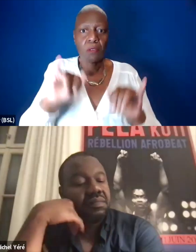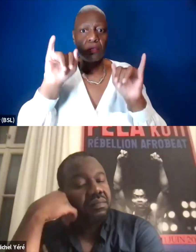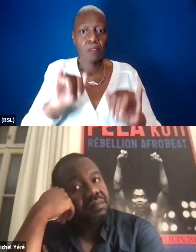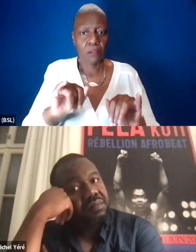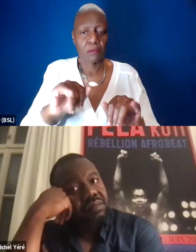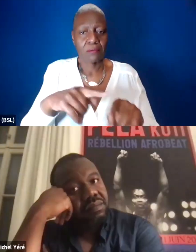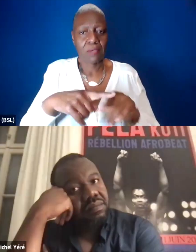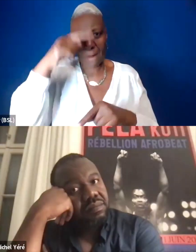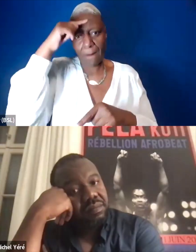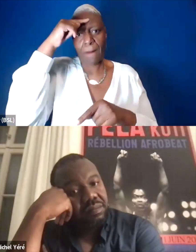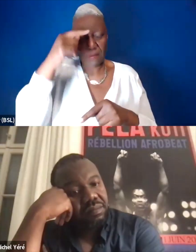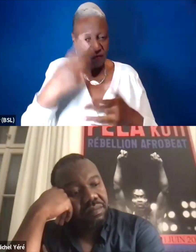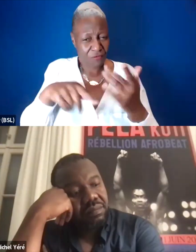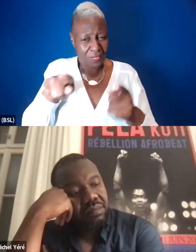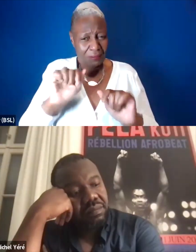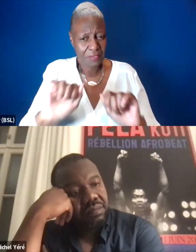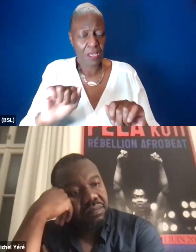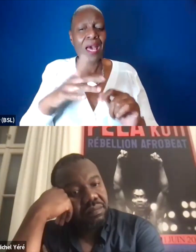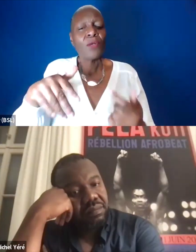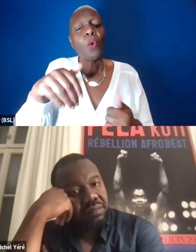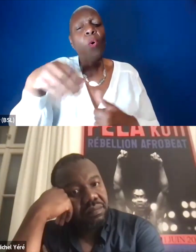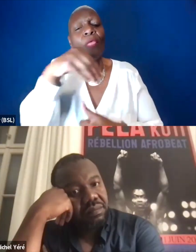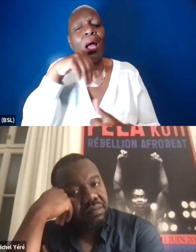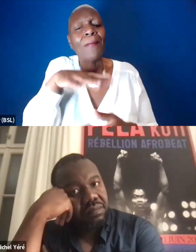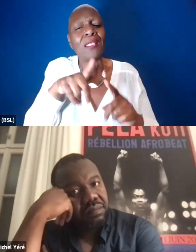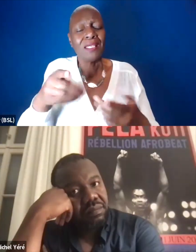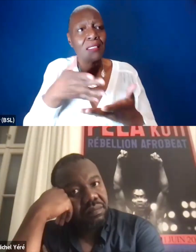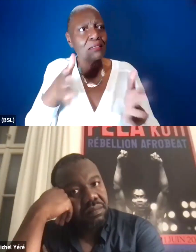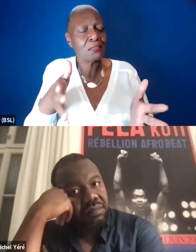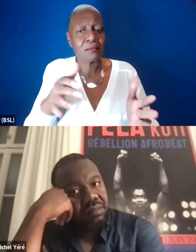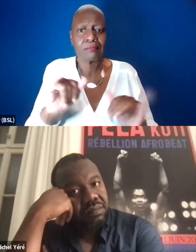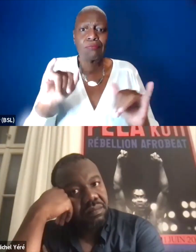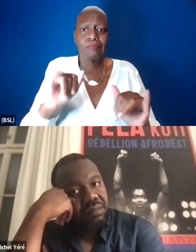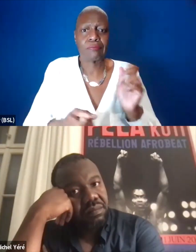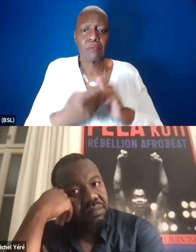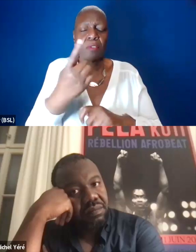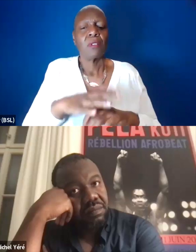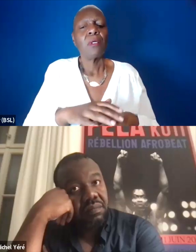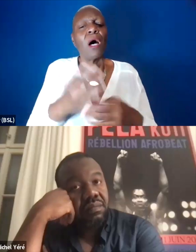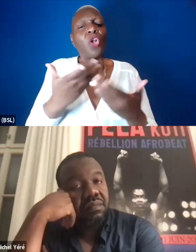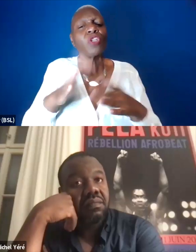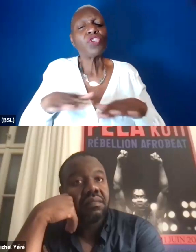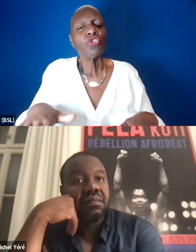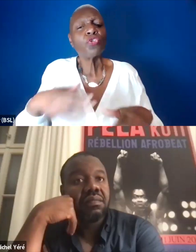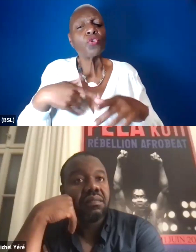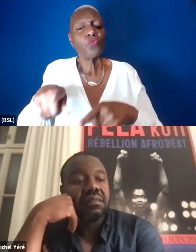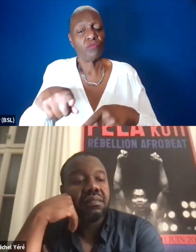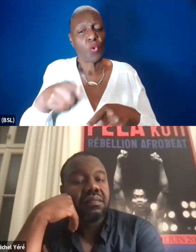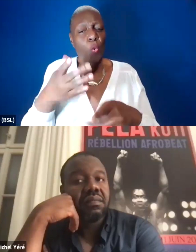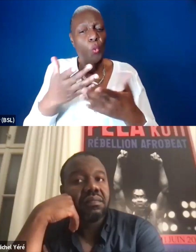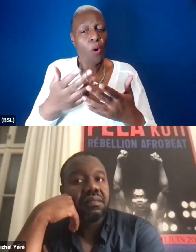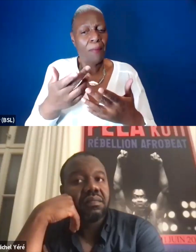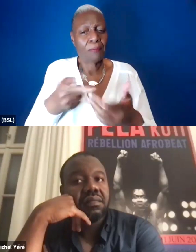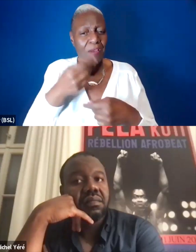life and in the life of Armenians more broadly. What happens with a lot of children who are orphaned during the genocide is that they